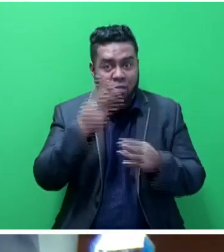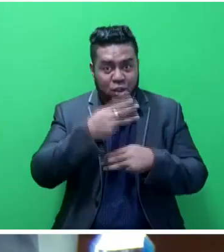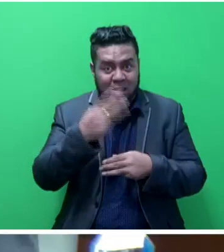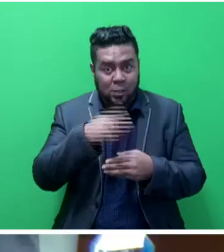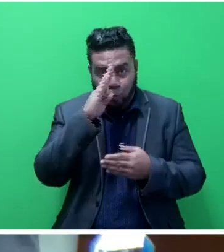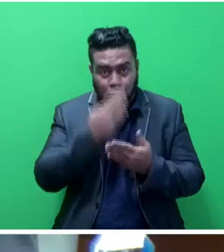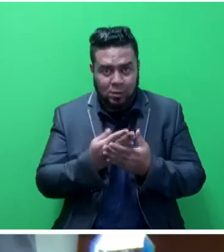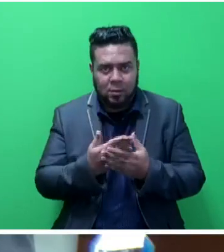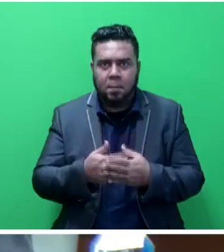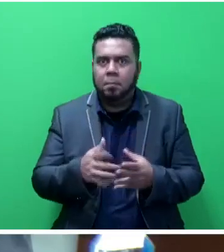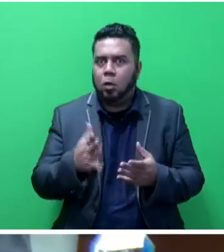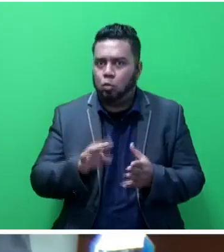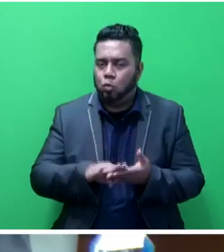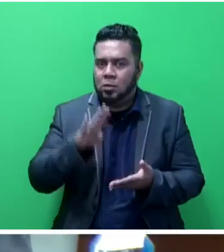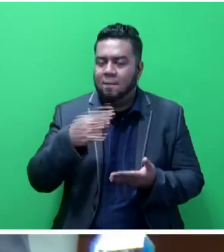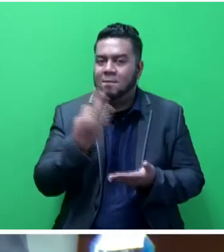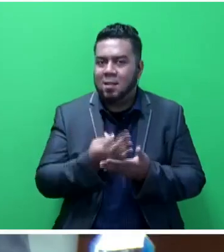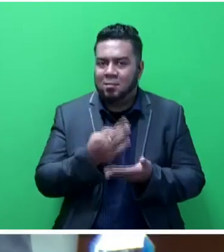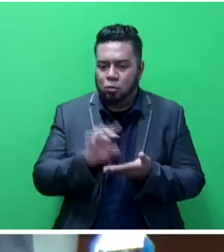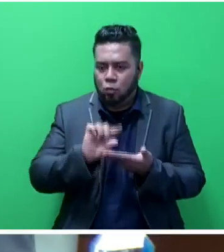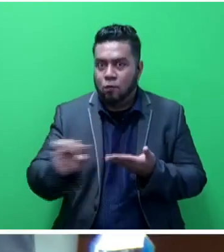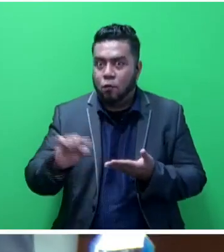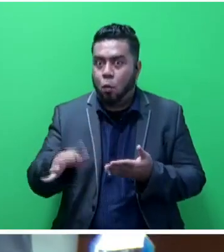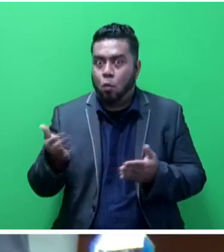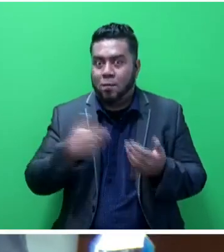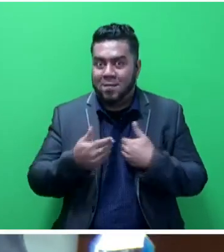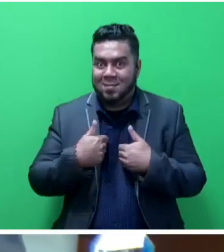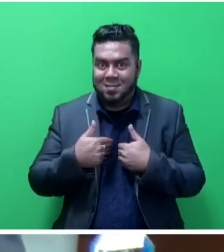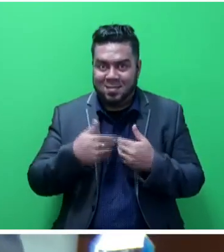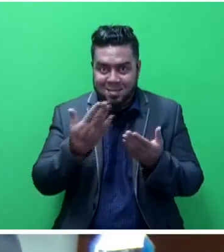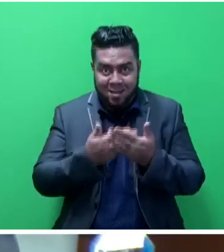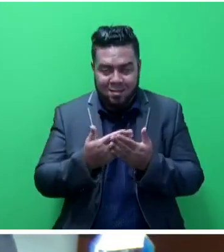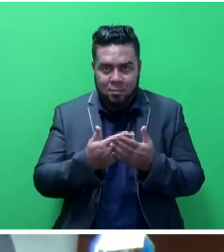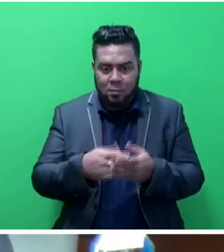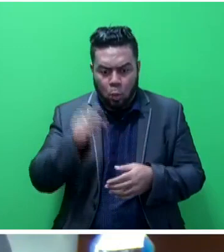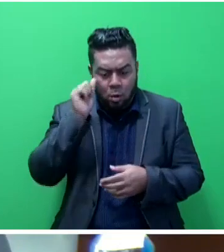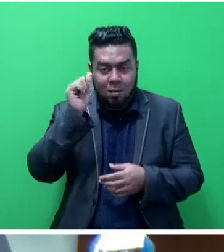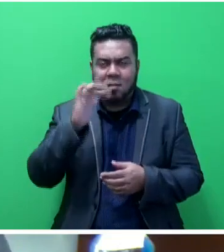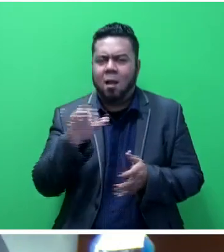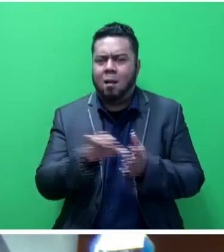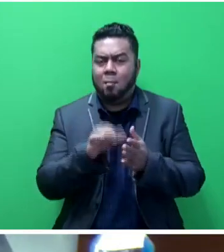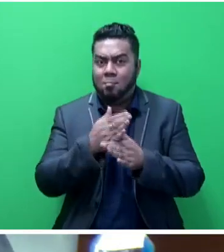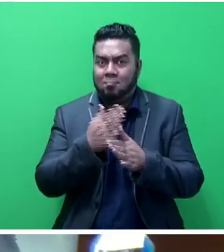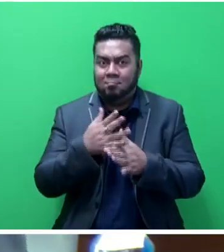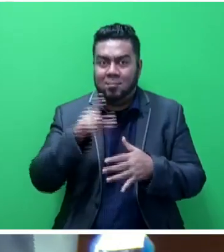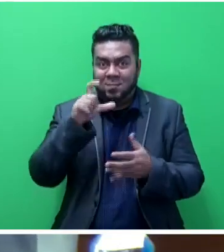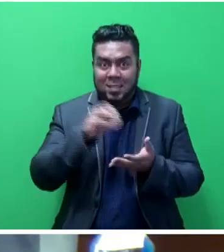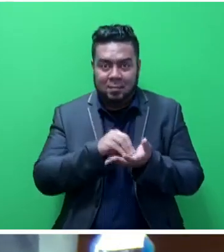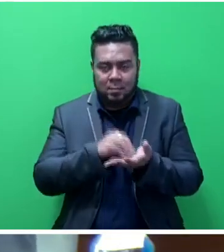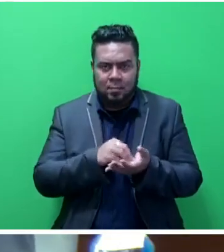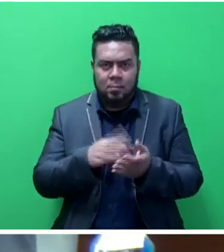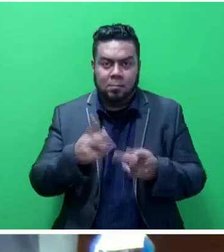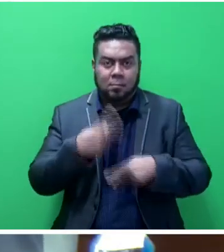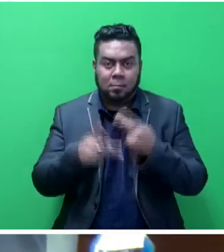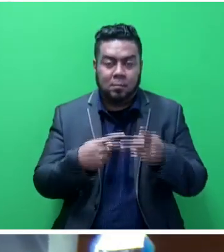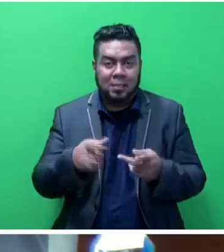by providing increased financing for tertiary education, recognizing hardworking civil servants, protection of wages and salaries